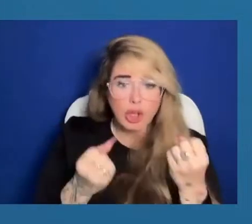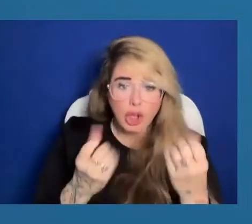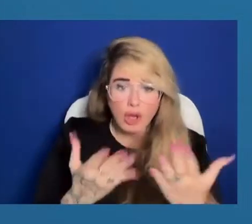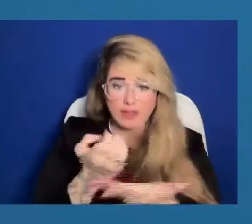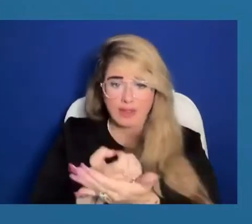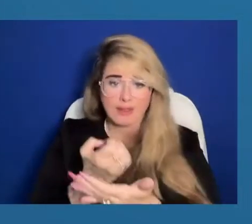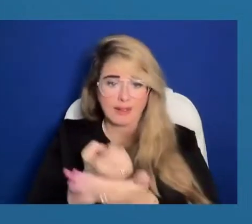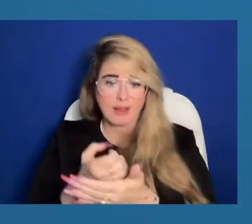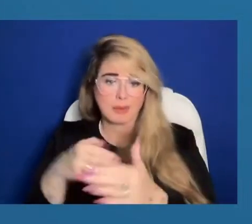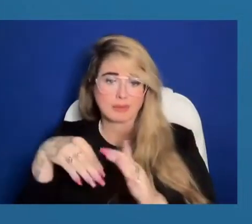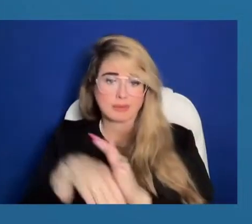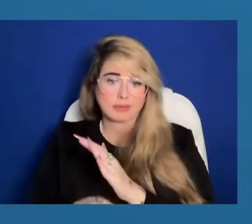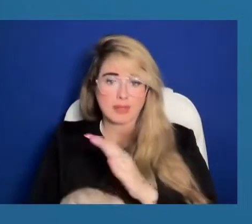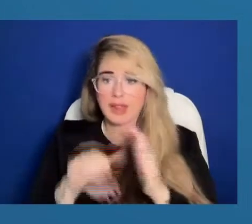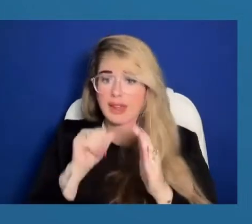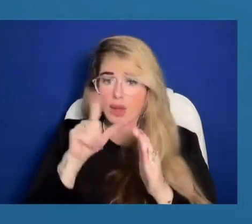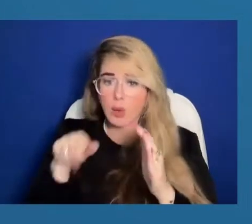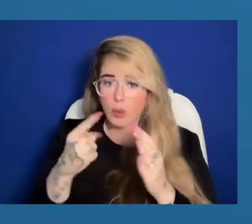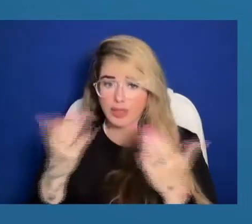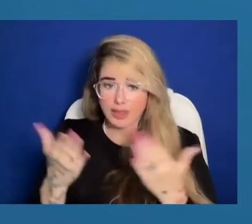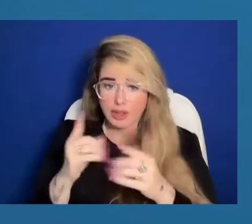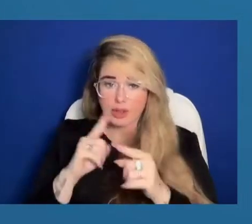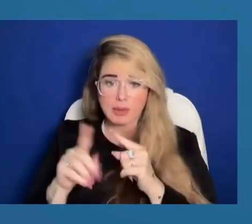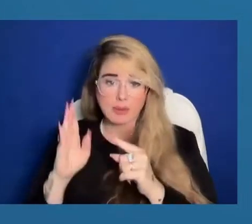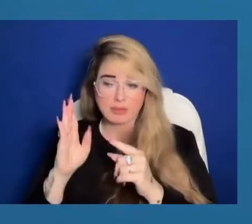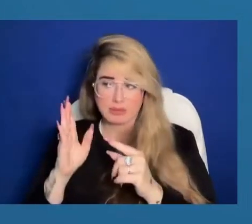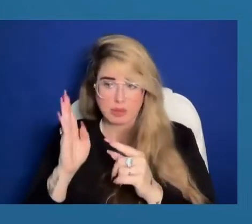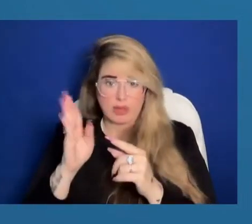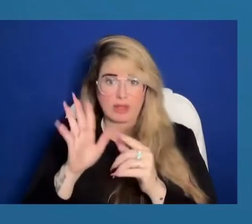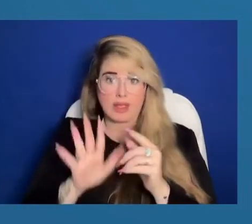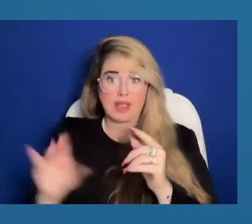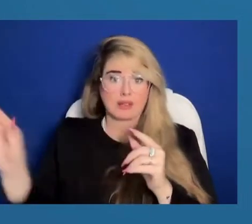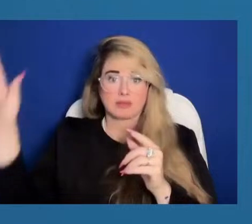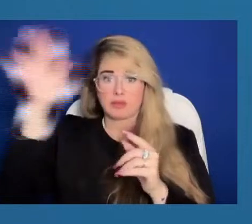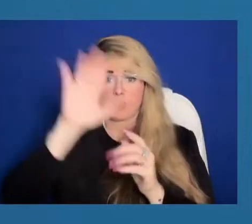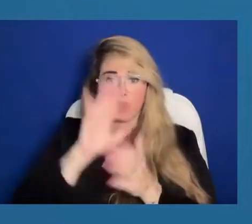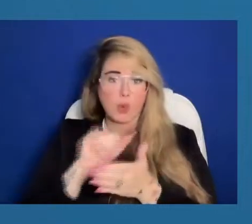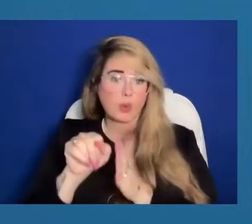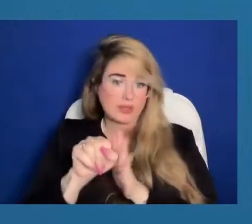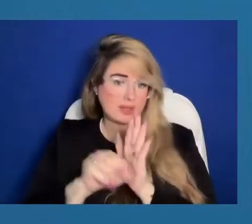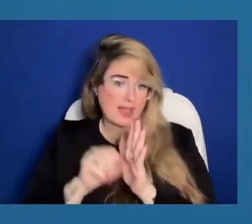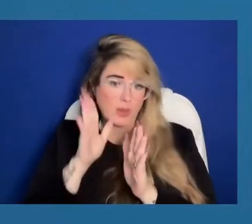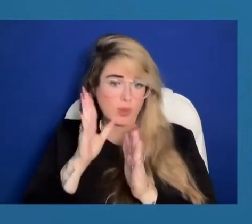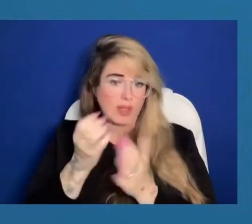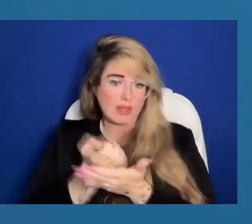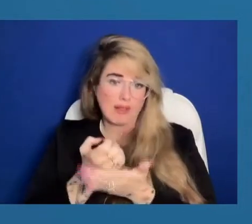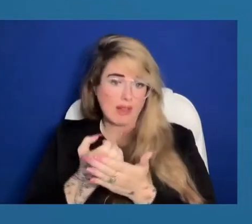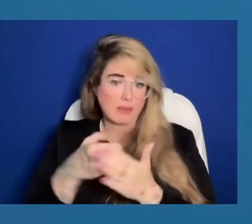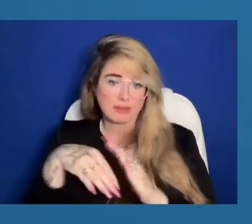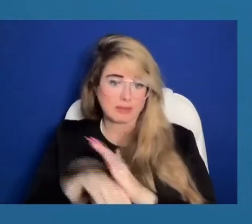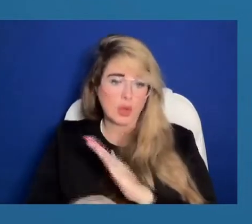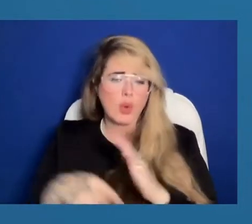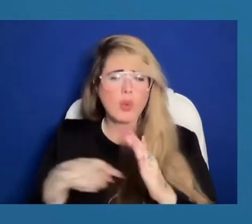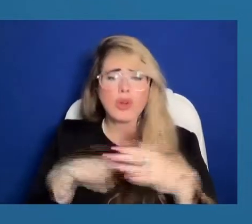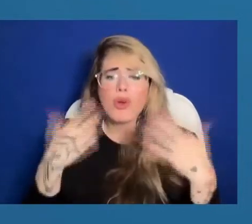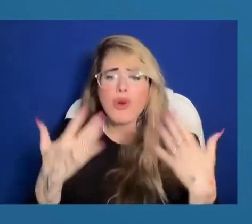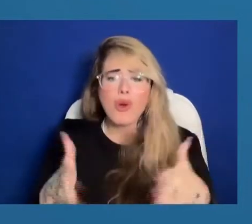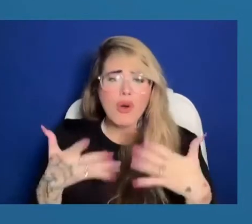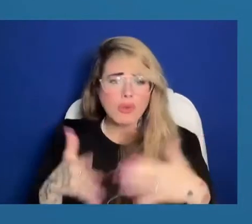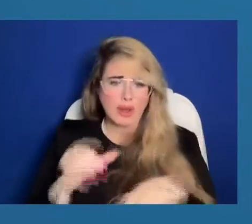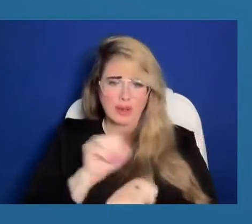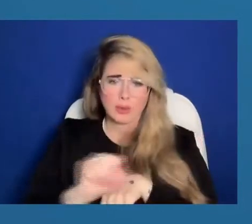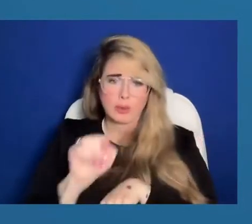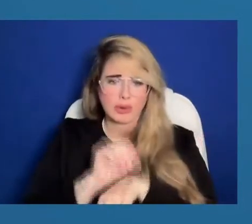in Brooklyn, but across the entire state. We have been already working.